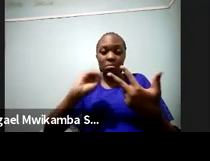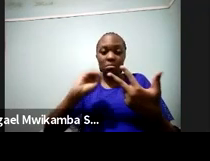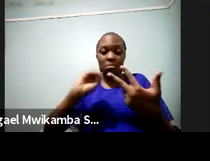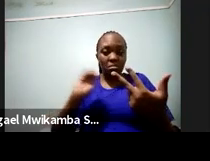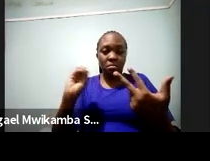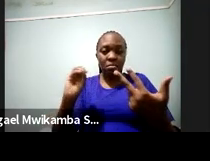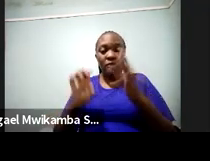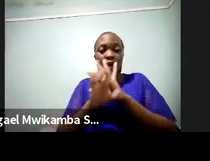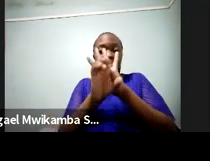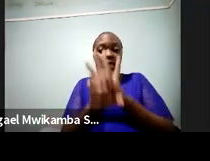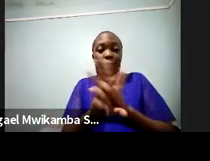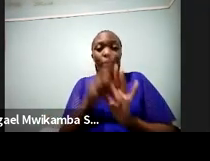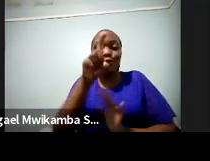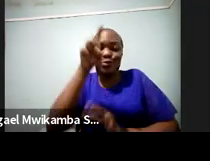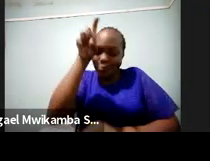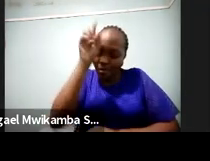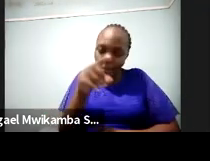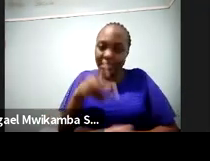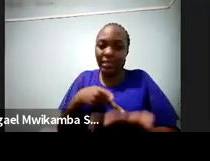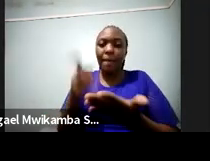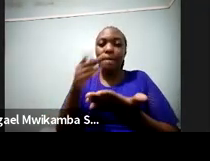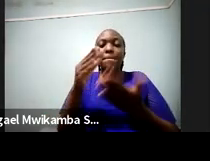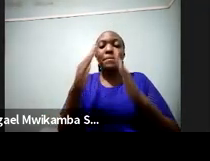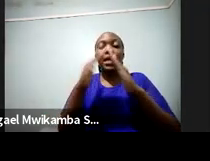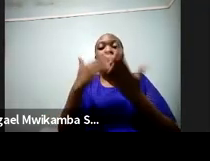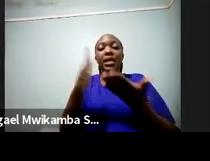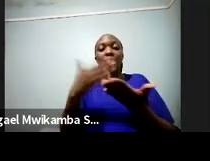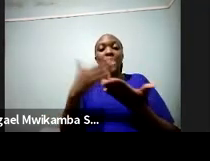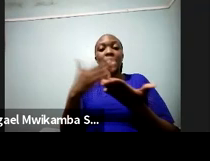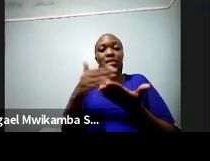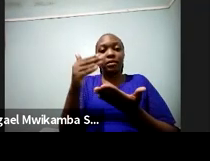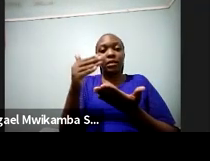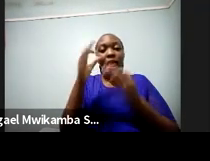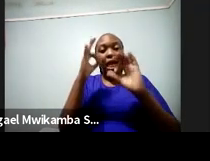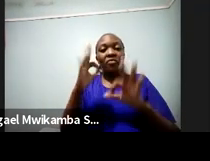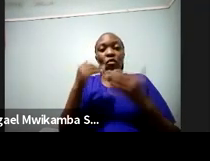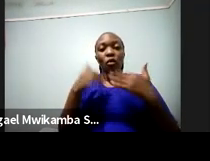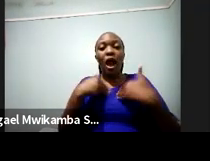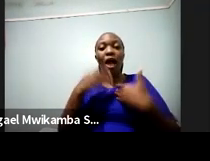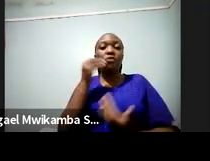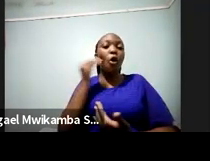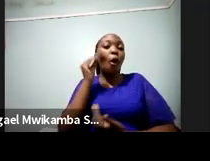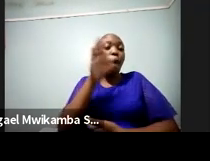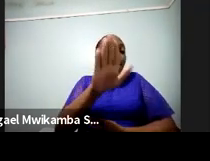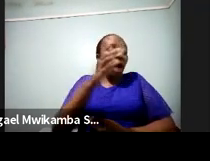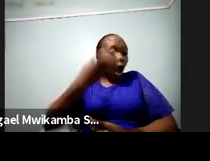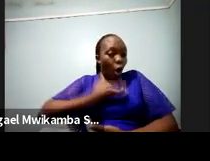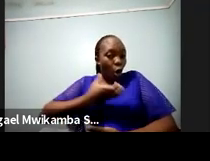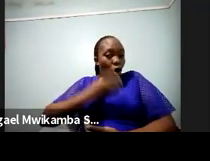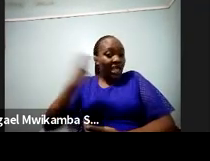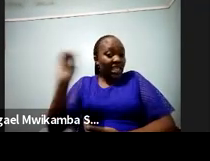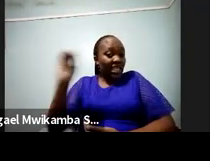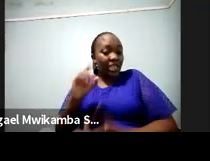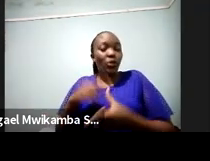If you don't have a home of your own, then you have to pay rent. Unless you want to purge like a bird. Otherwise, you have to pay